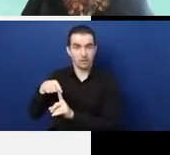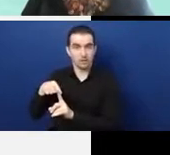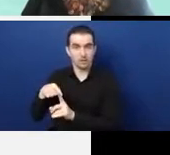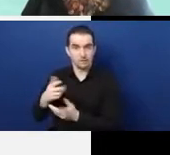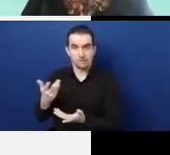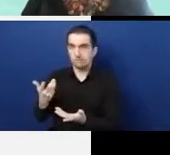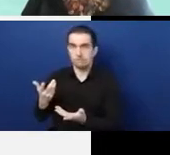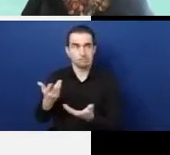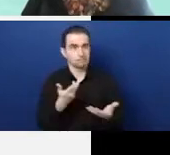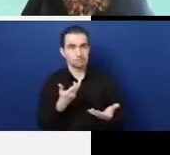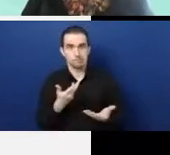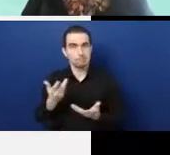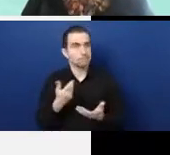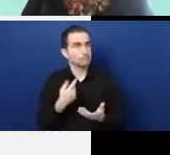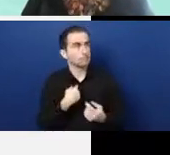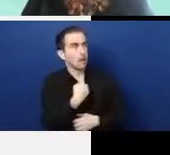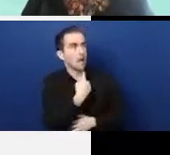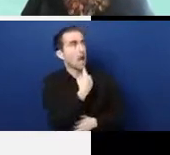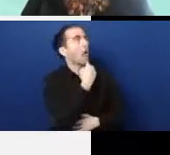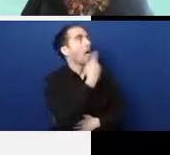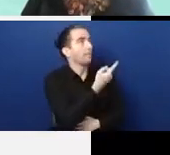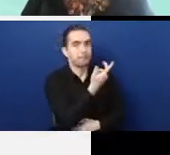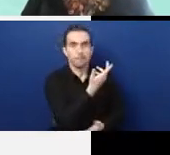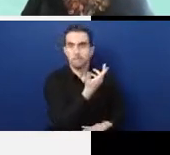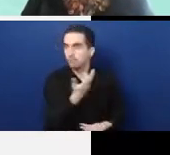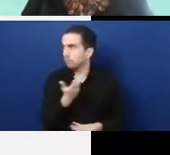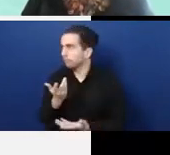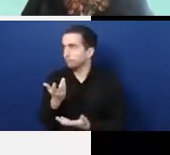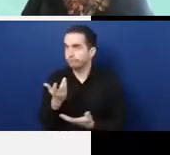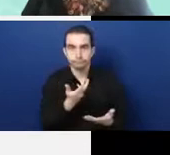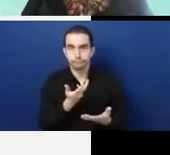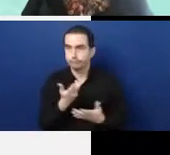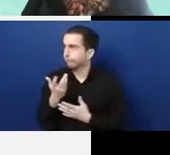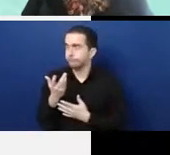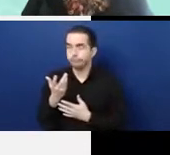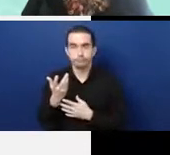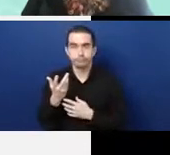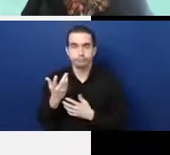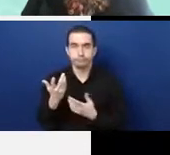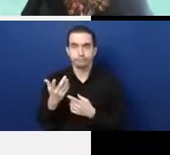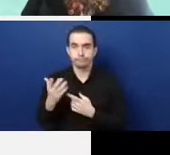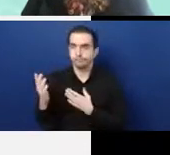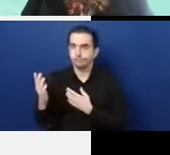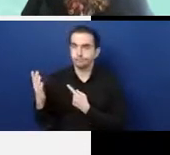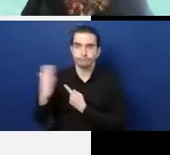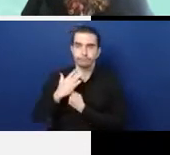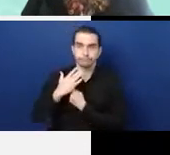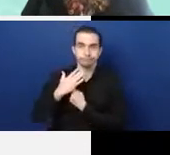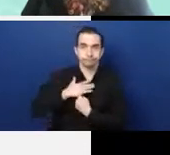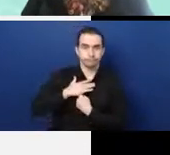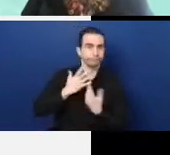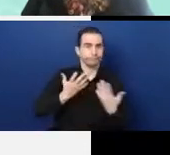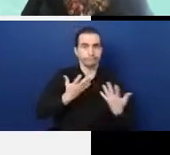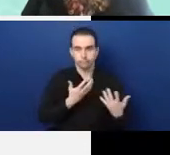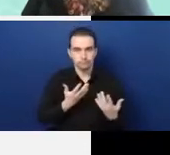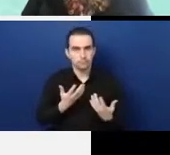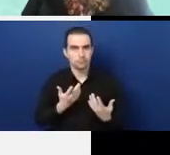you first have to talk to them with so much so that they gain a lot of confidence in you, then they open up.